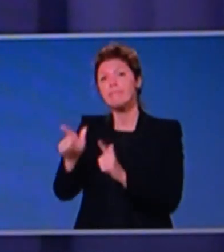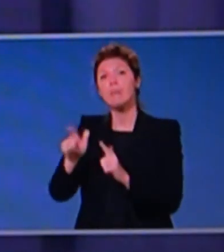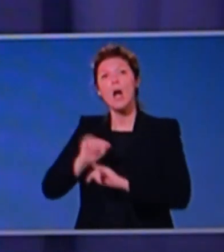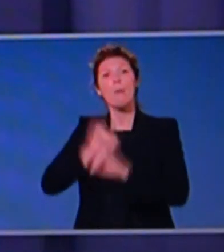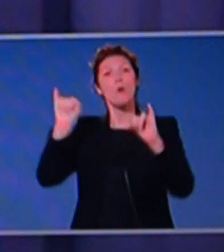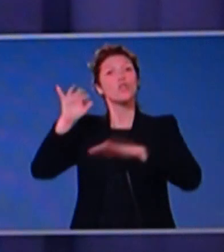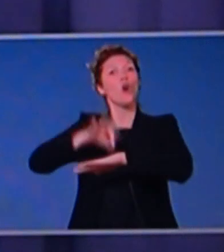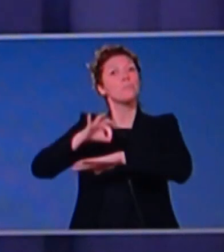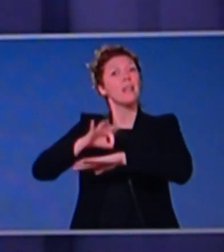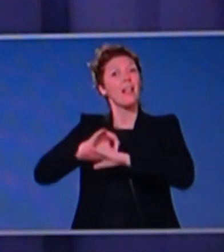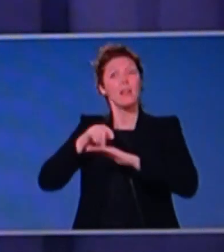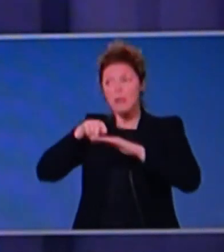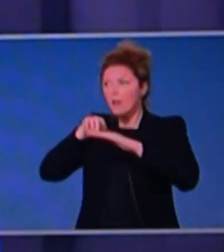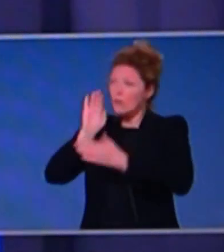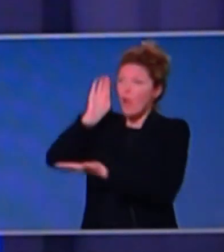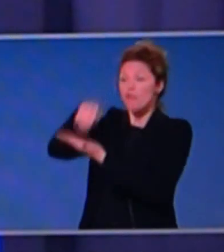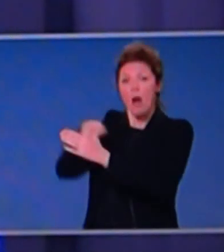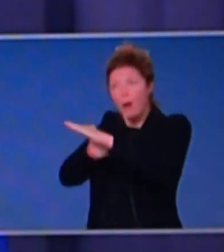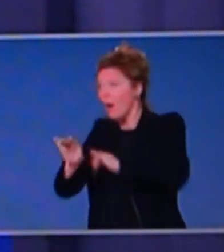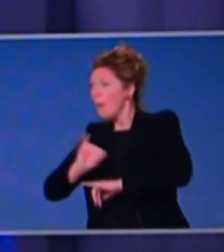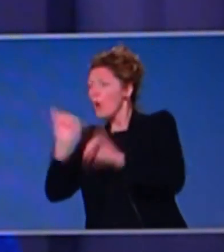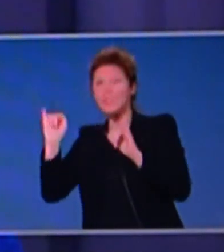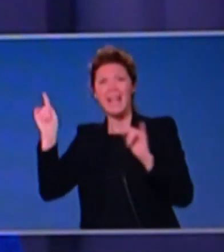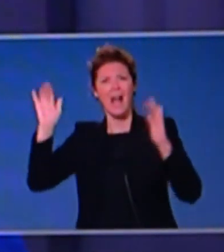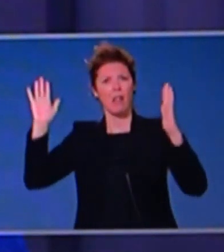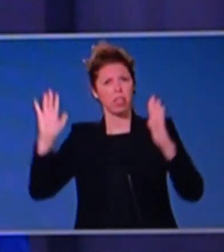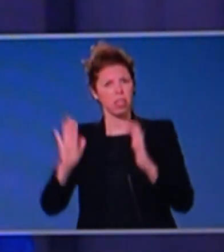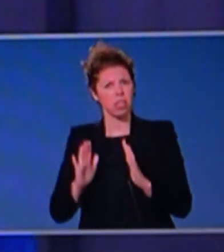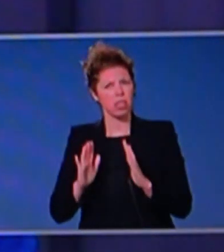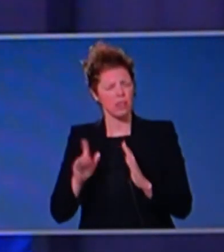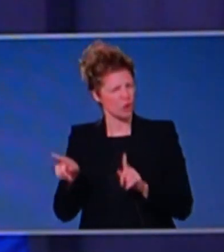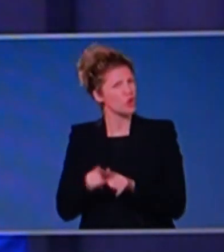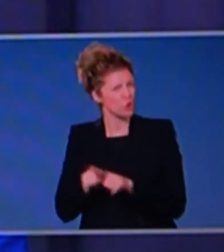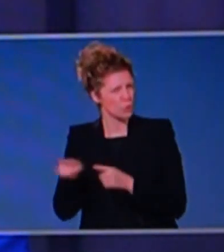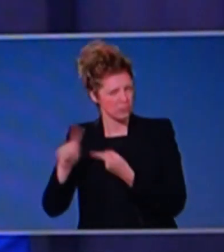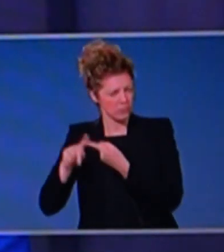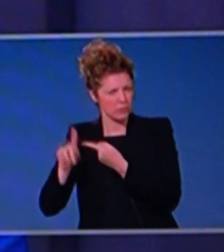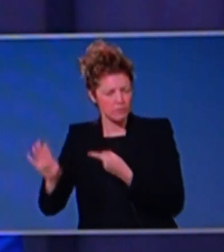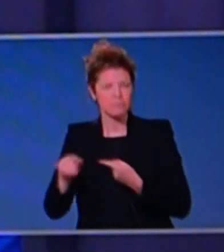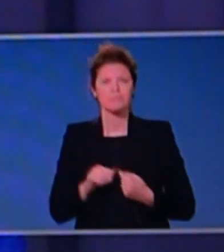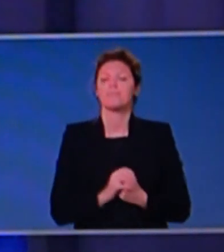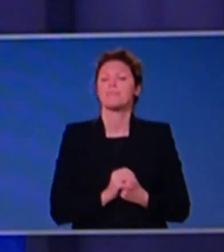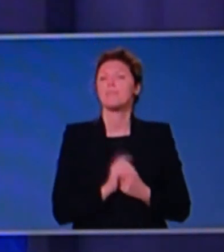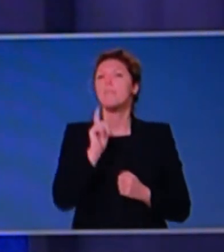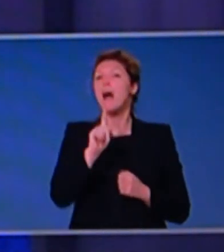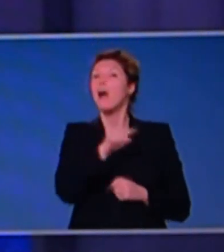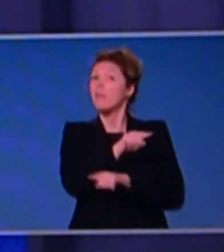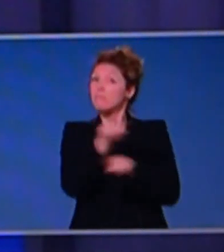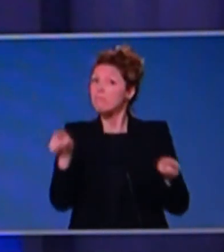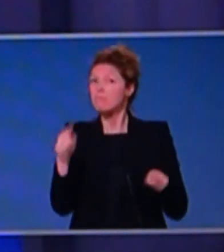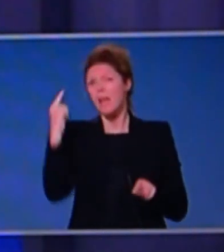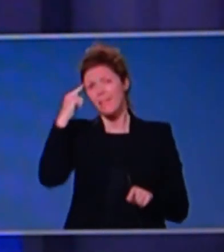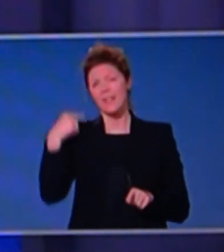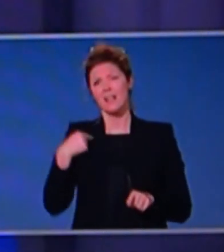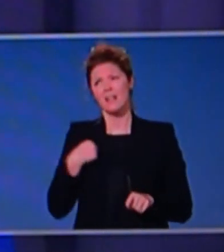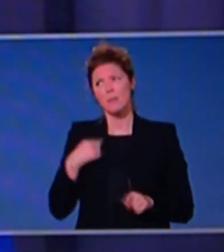well. So as I say, a call out to all Australians. Your mental health is really important. Your mental well-being is important. As I've said before,